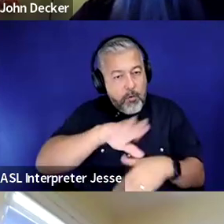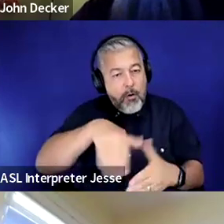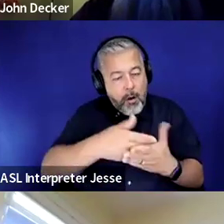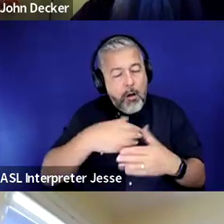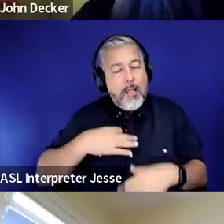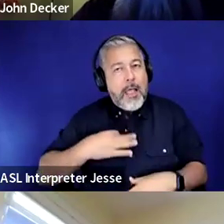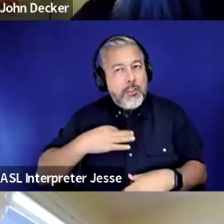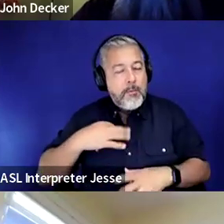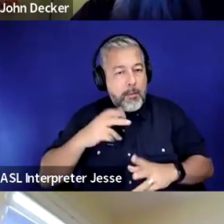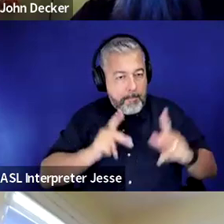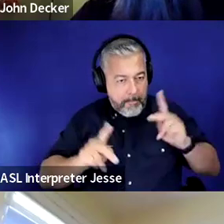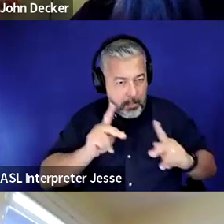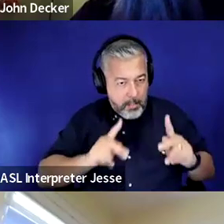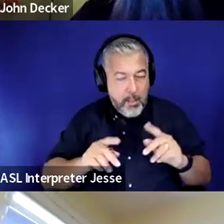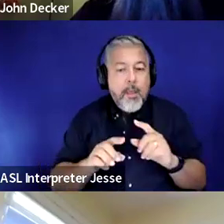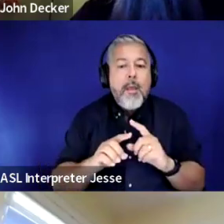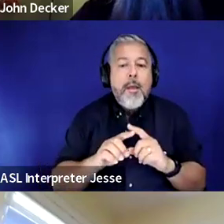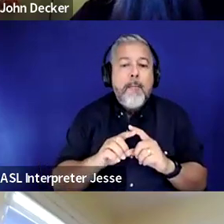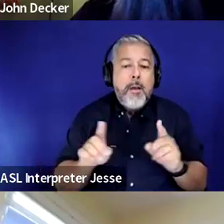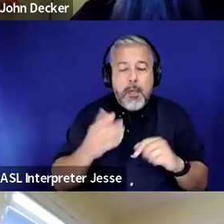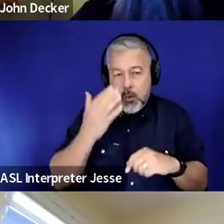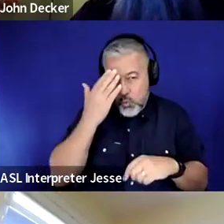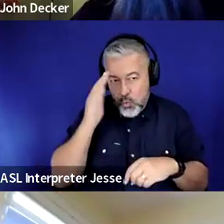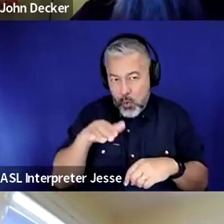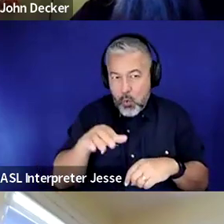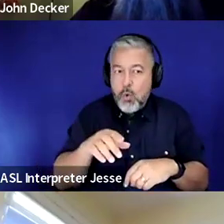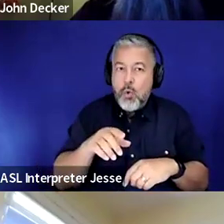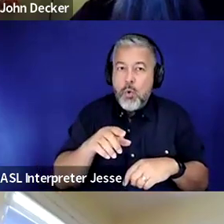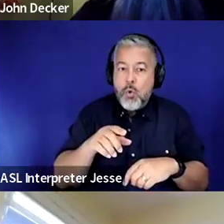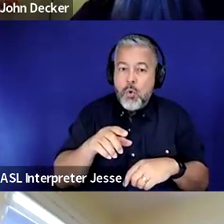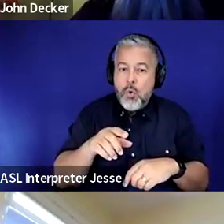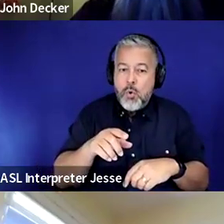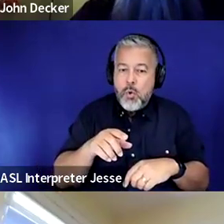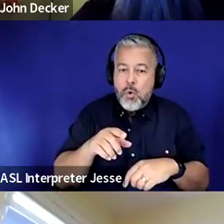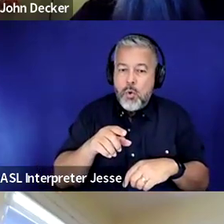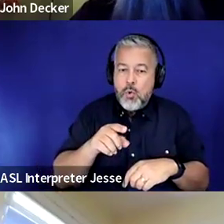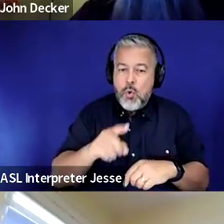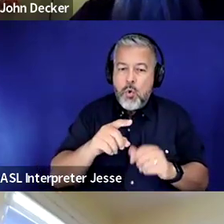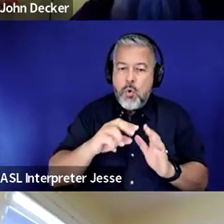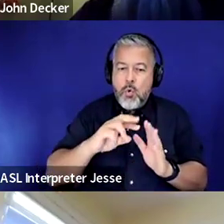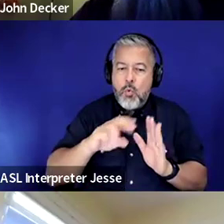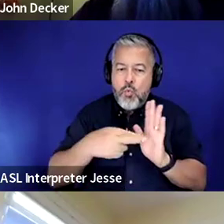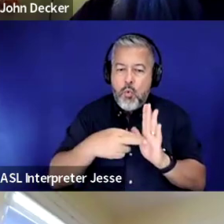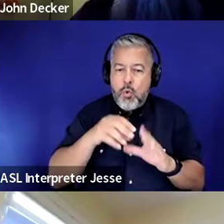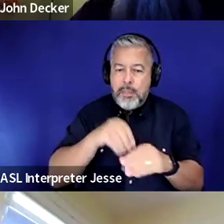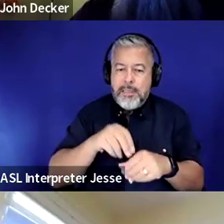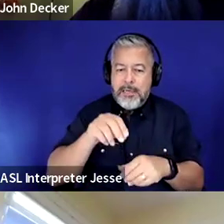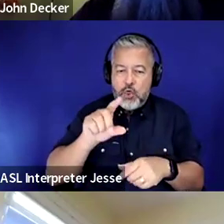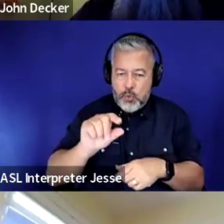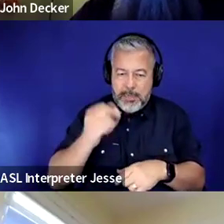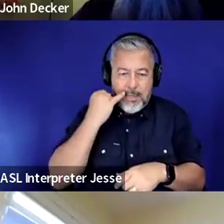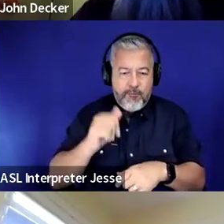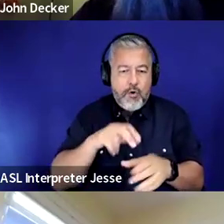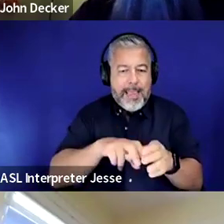but like, you know, you roll a nat 20 if you're exiting a work activity program, right?